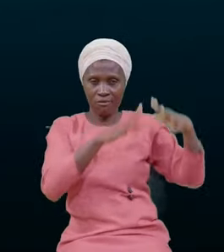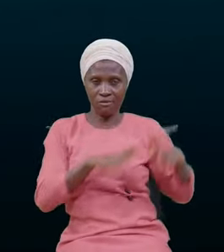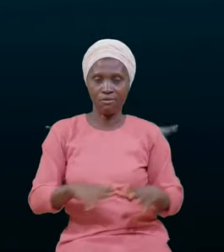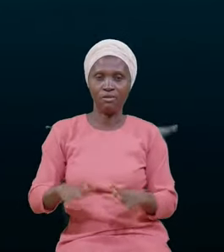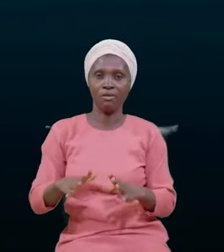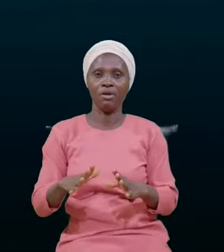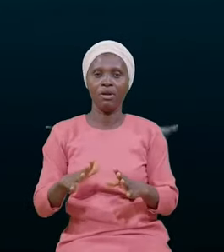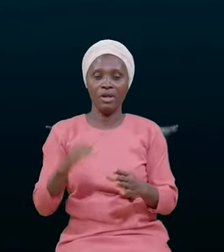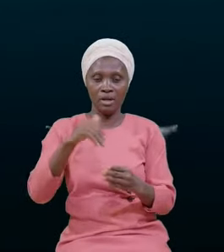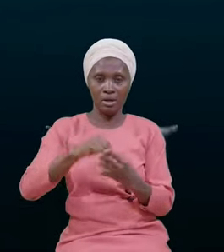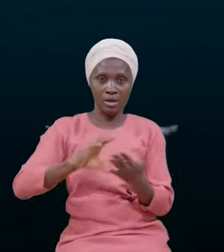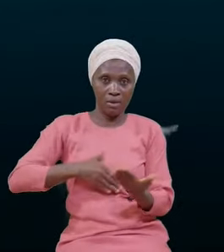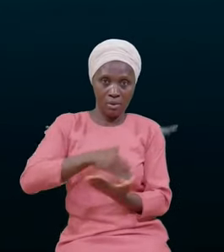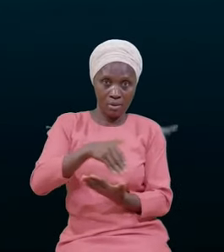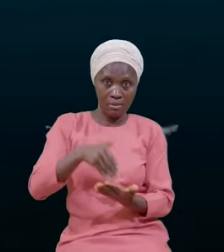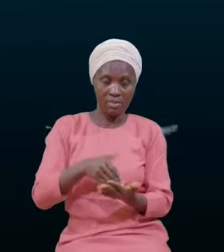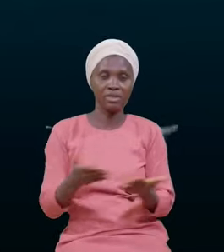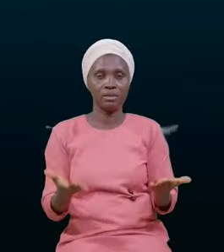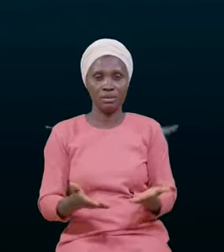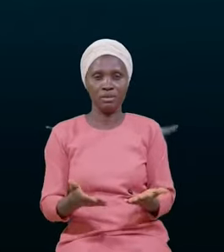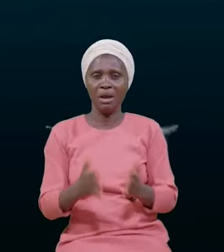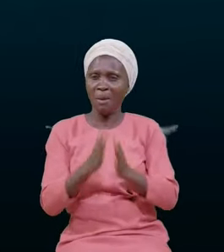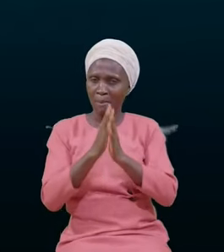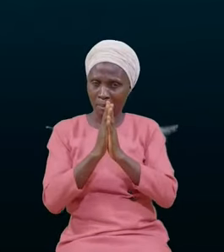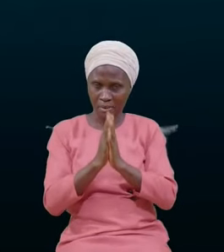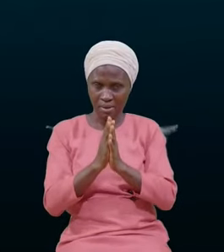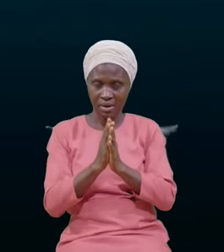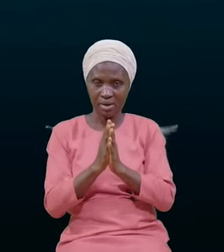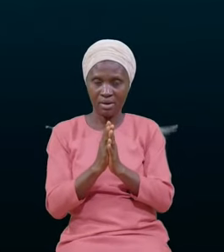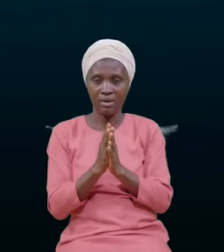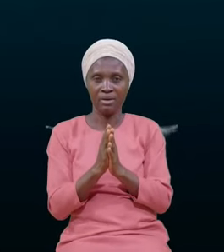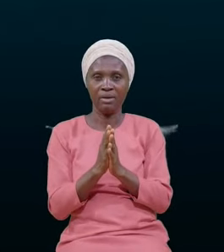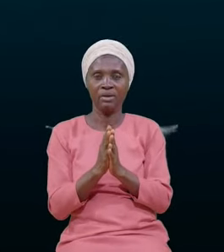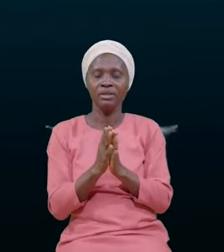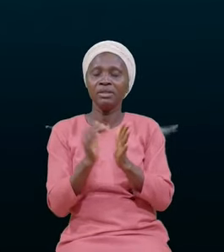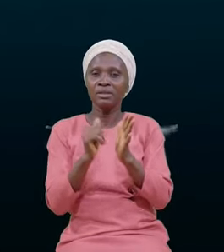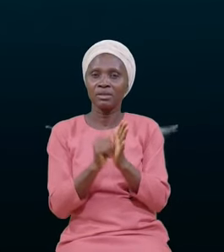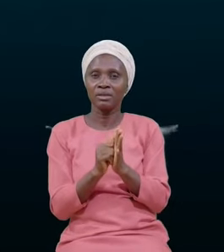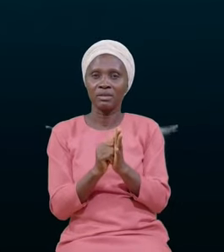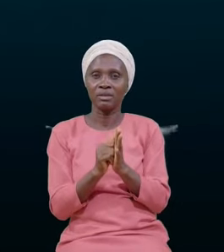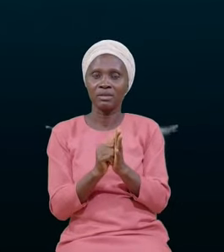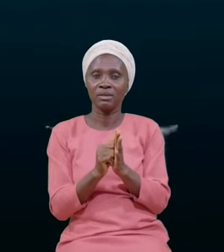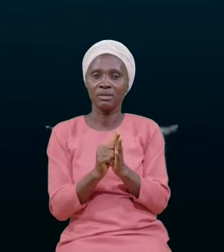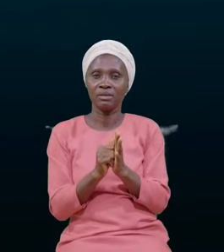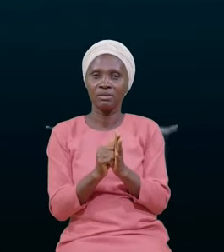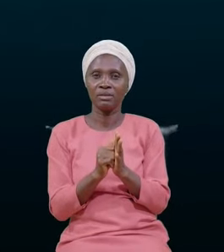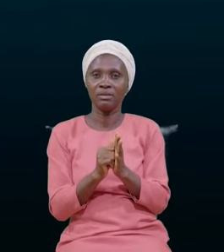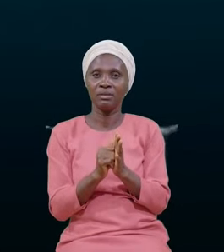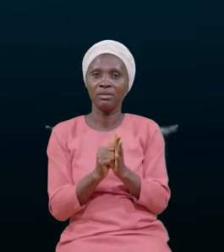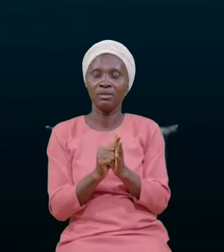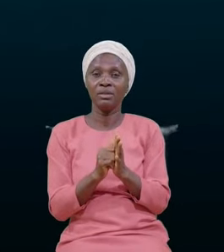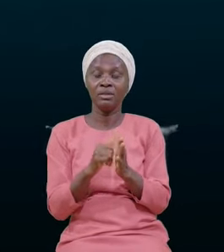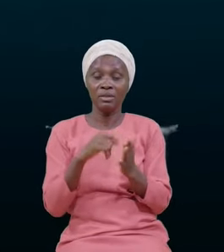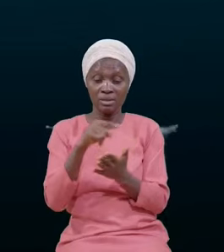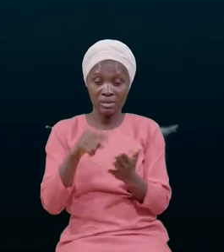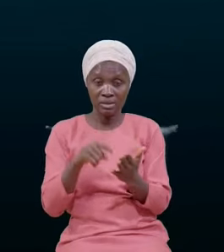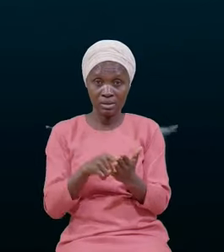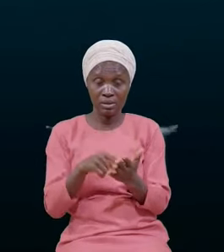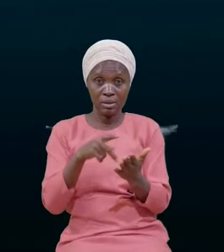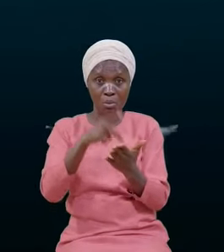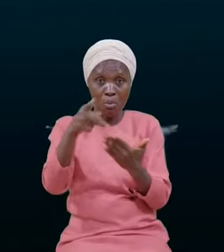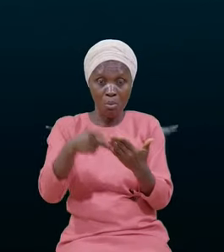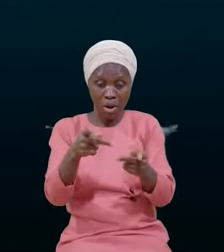means let's pray that the whole of this camp be